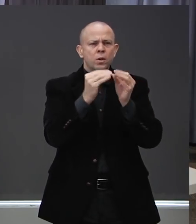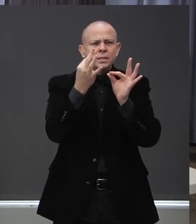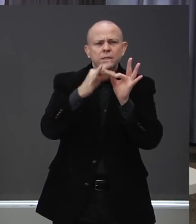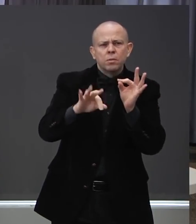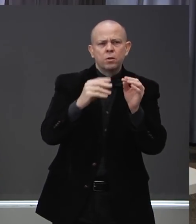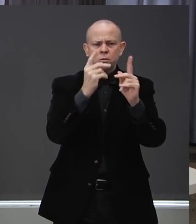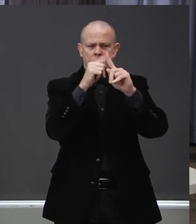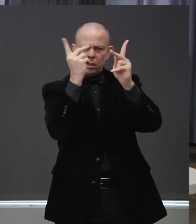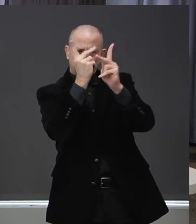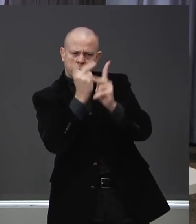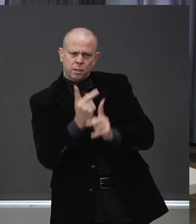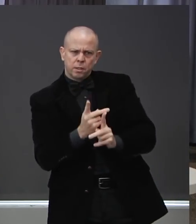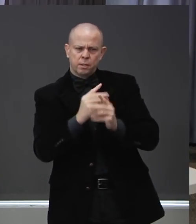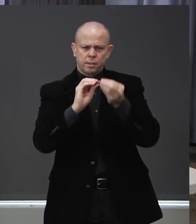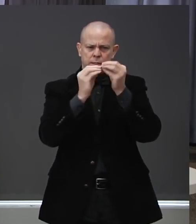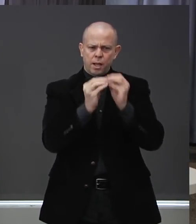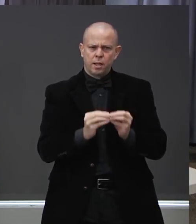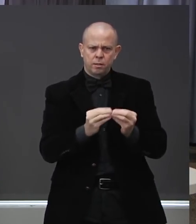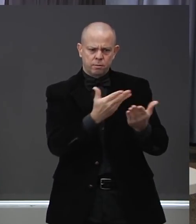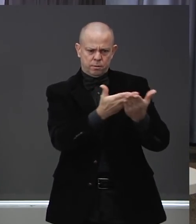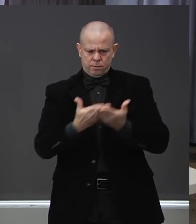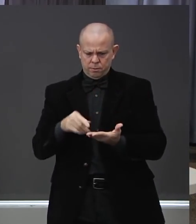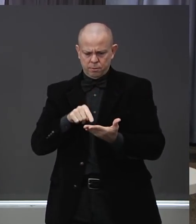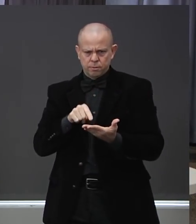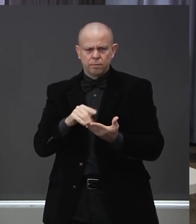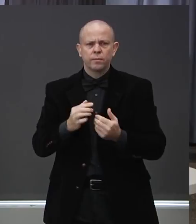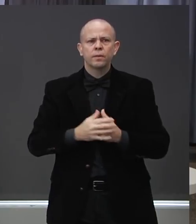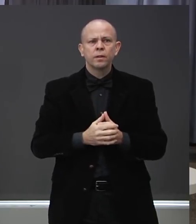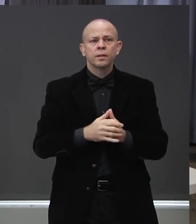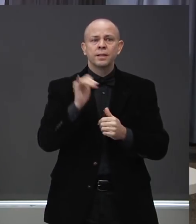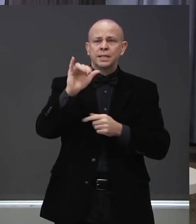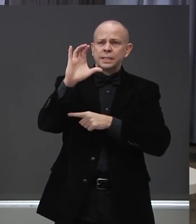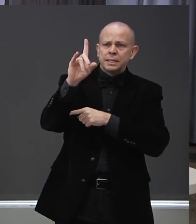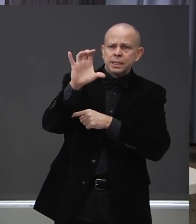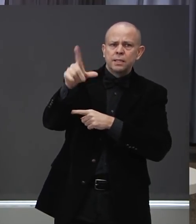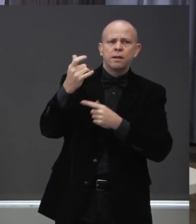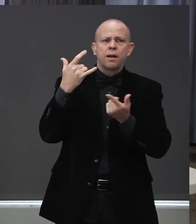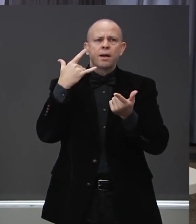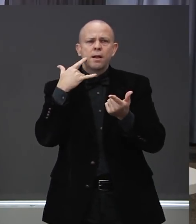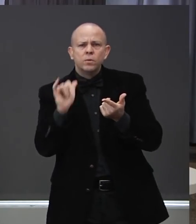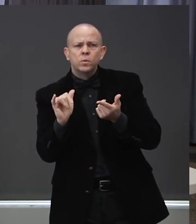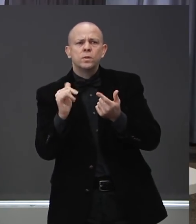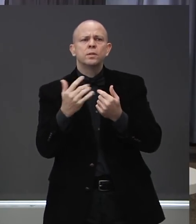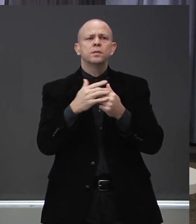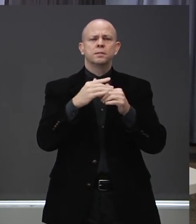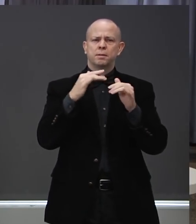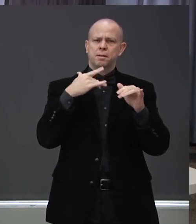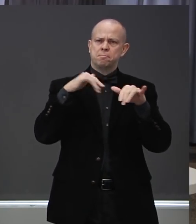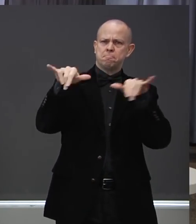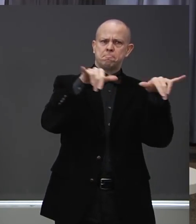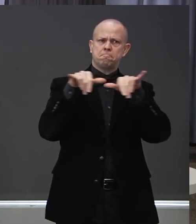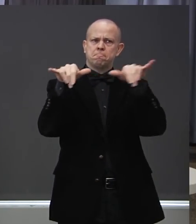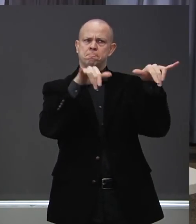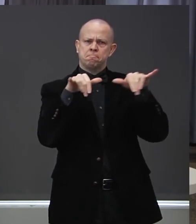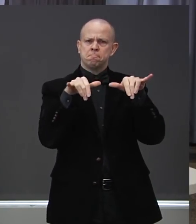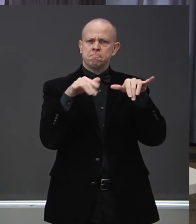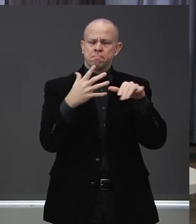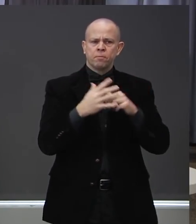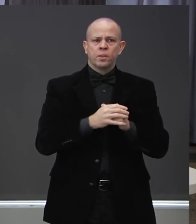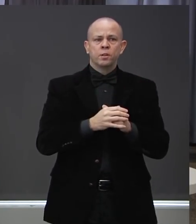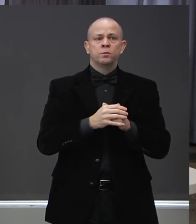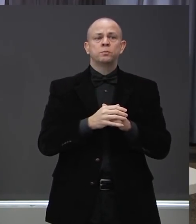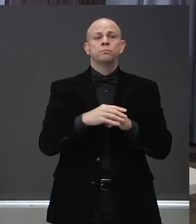understand, and it aligns with CDC, California, and other states. Number 3, and lastly, we expanded the